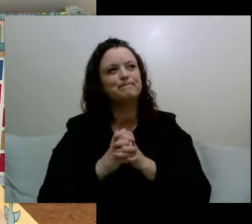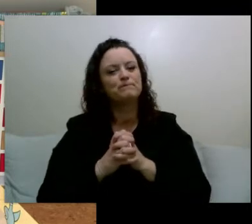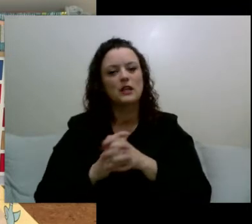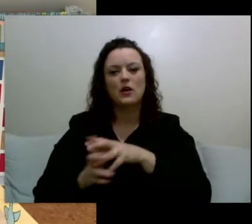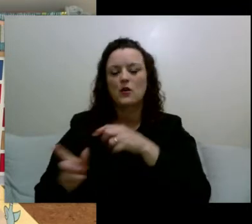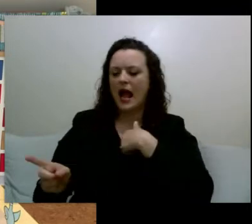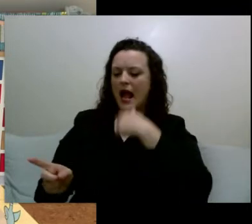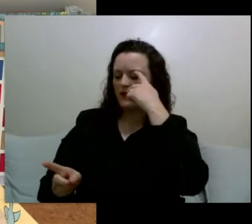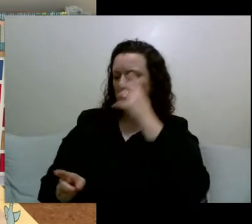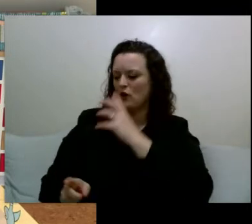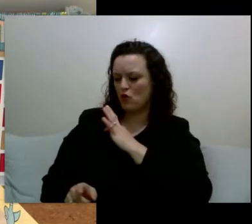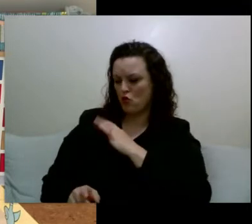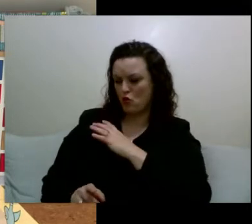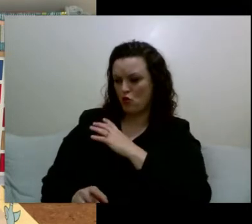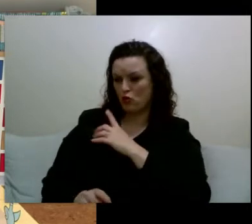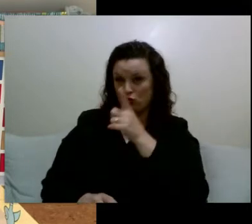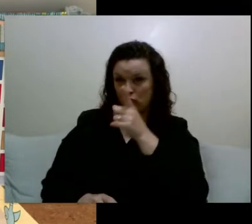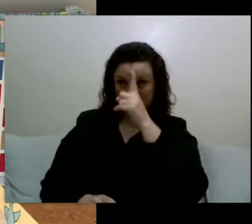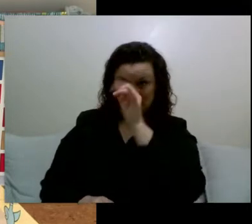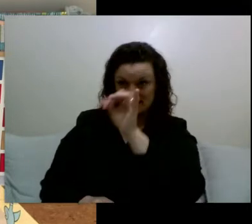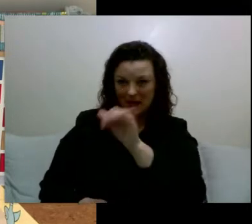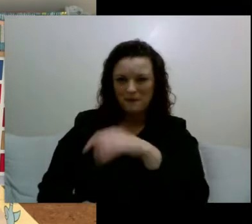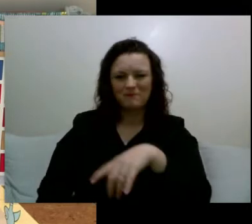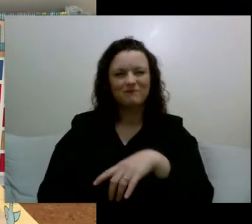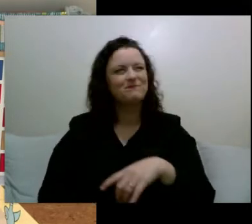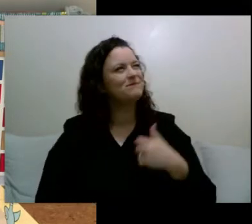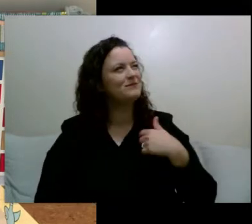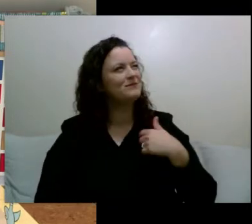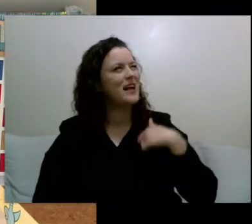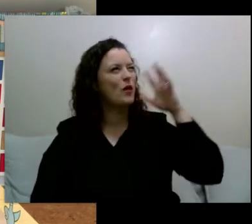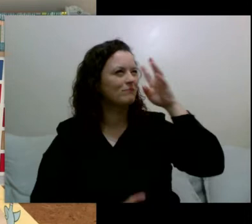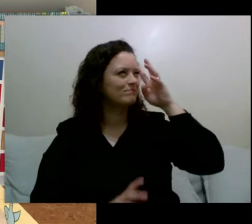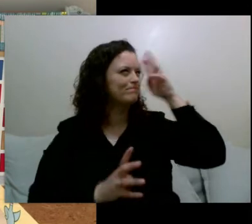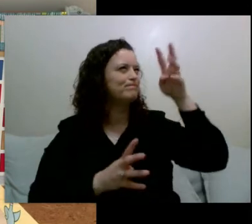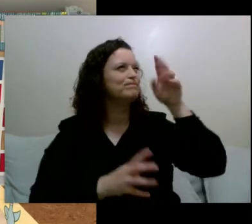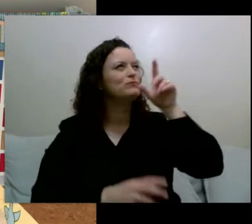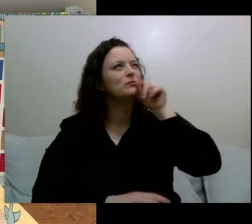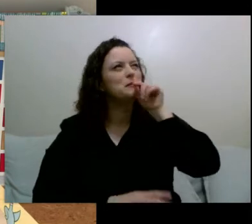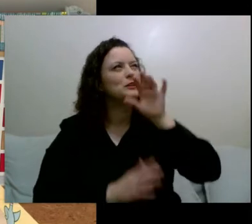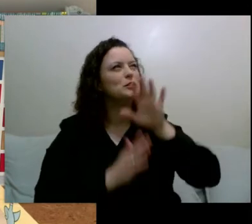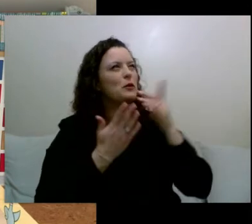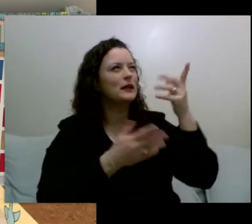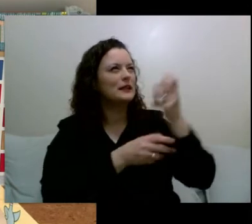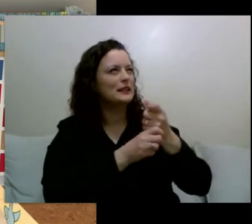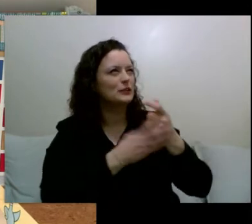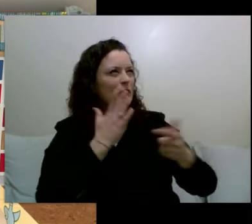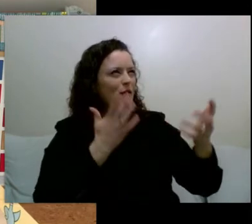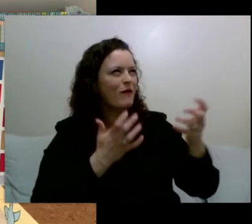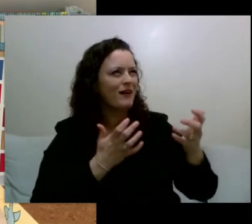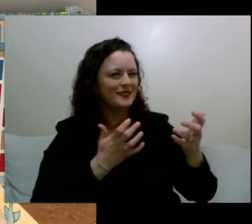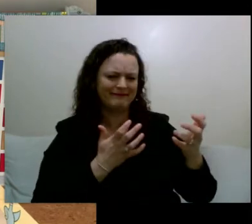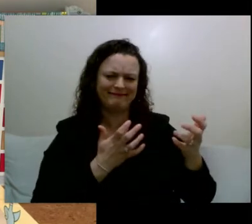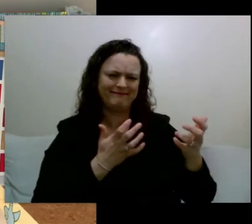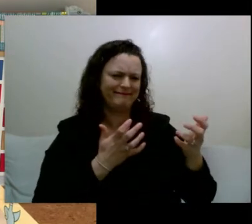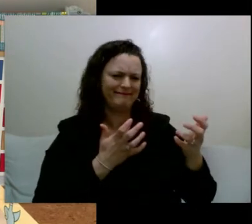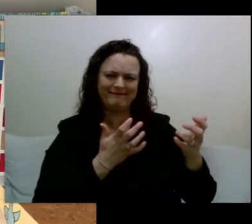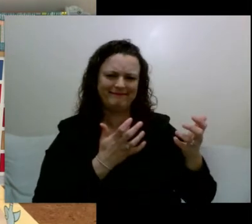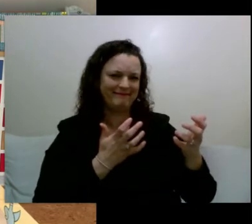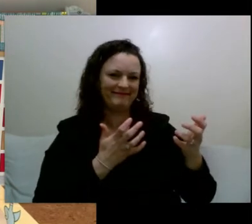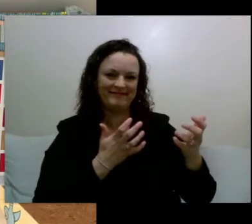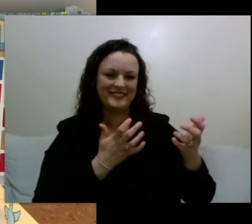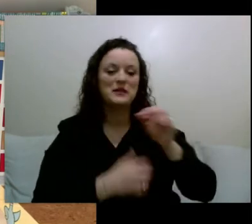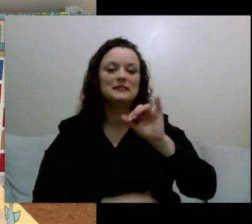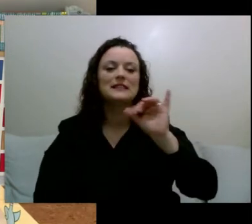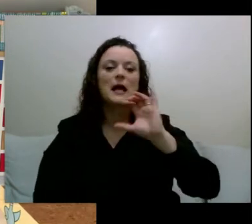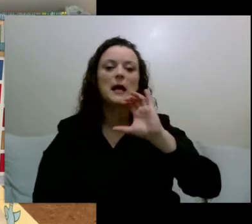Am I going to make a pigeon book where he gets what he wants? No. In the same way that Charlie Brown is